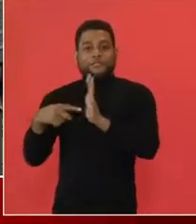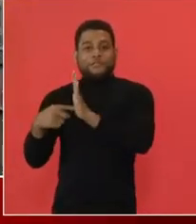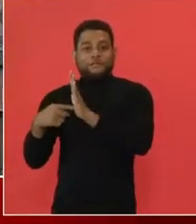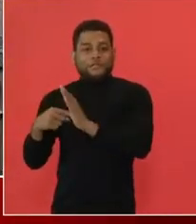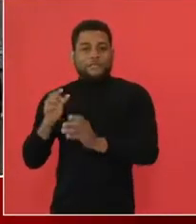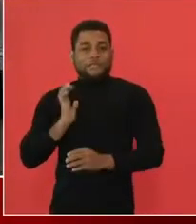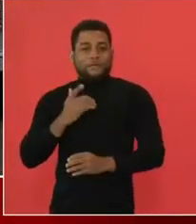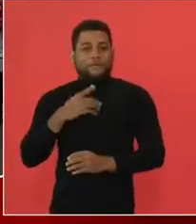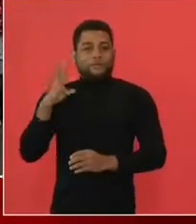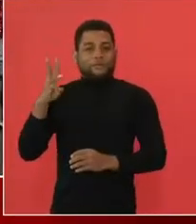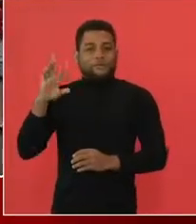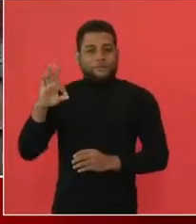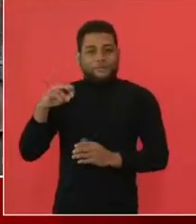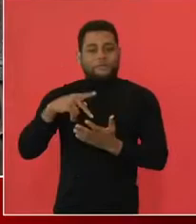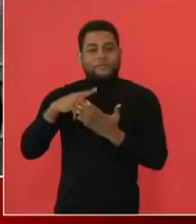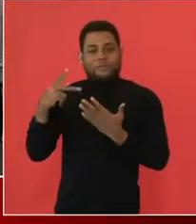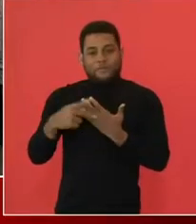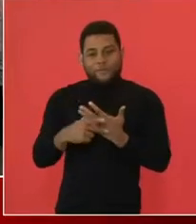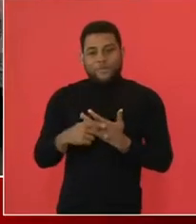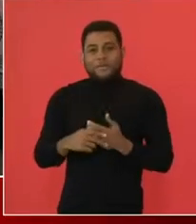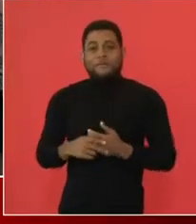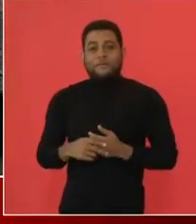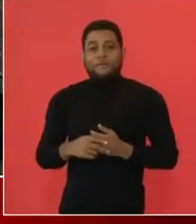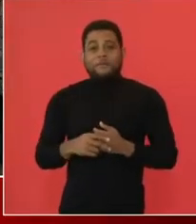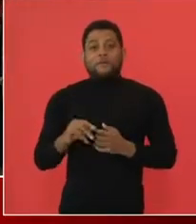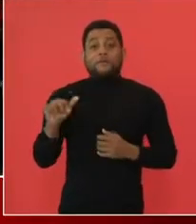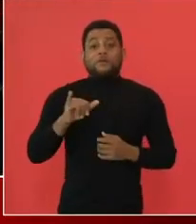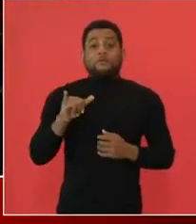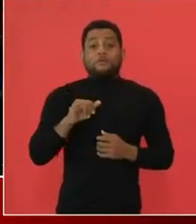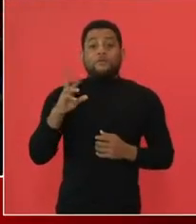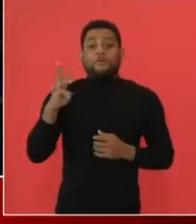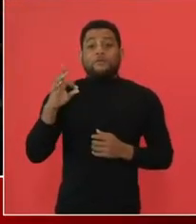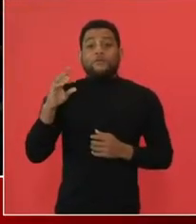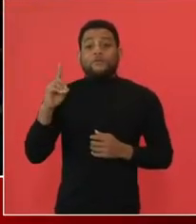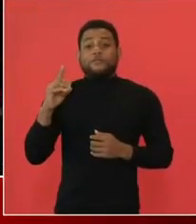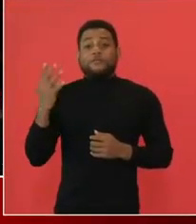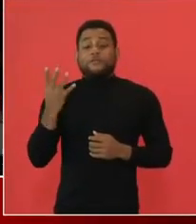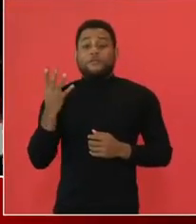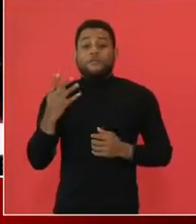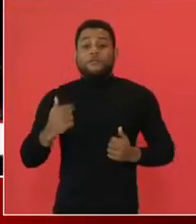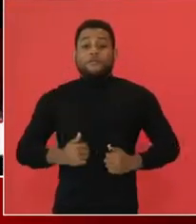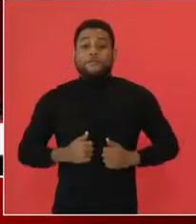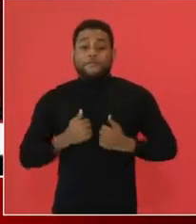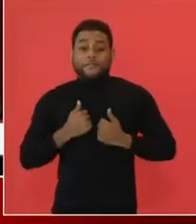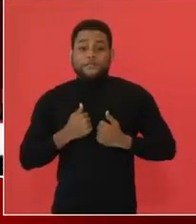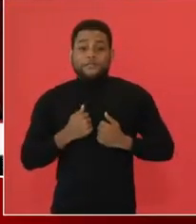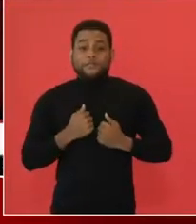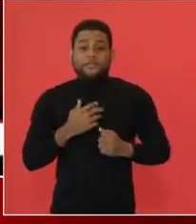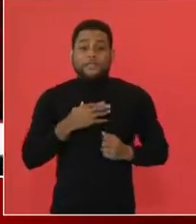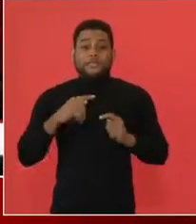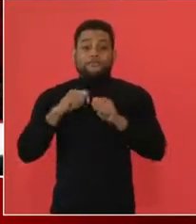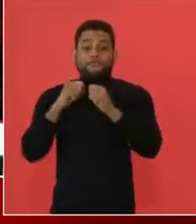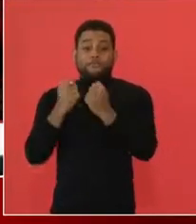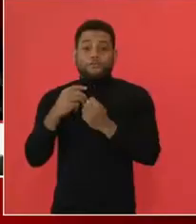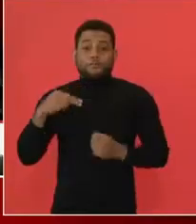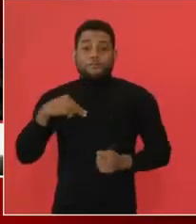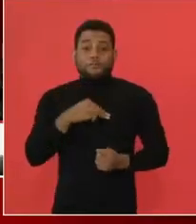a Ward 4 resident, a proud mom, and an amazing team member, part of the DOES family. Artrell?